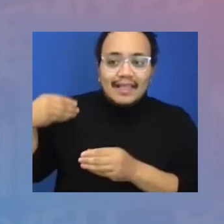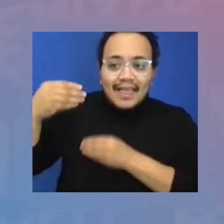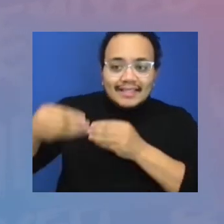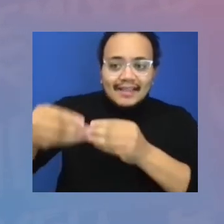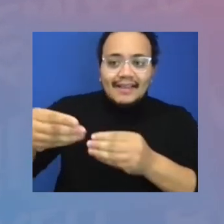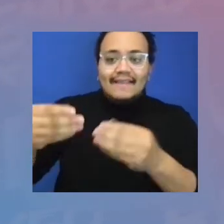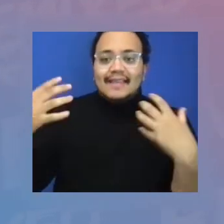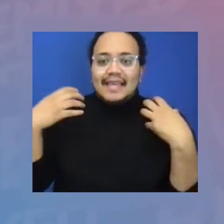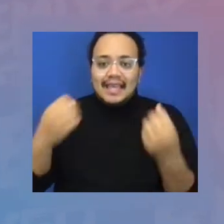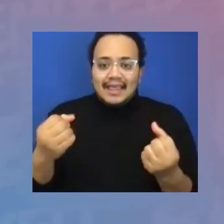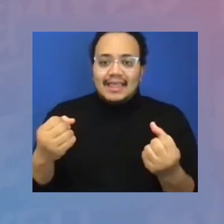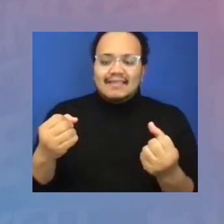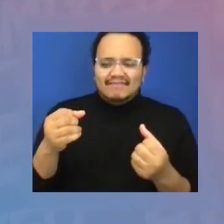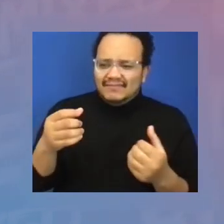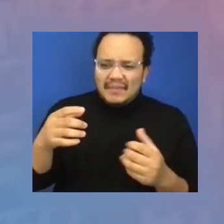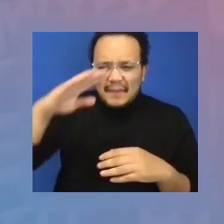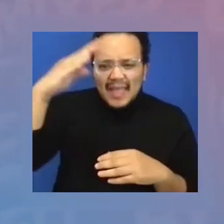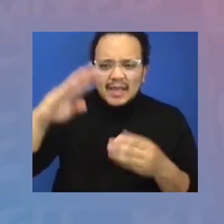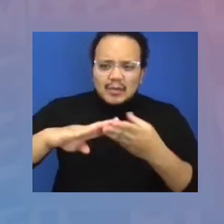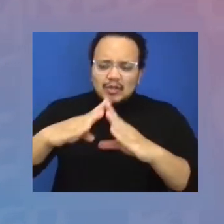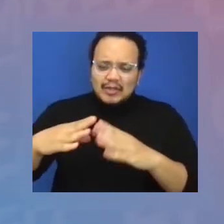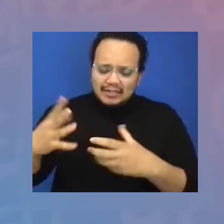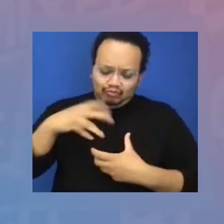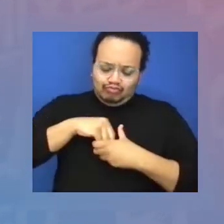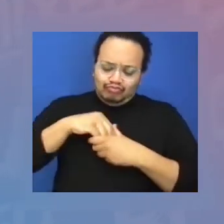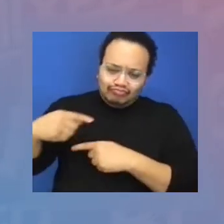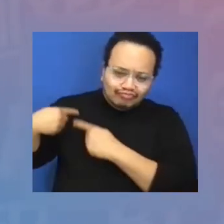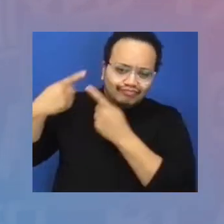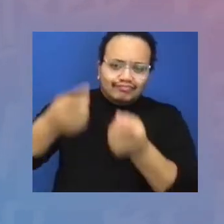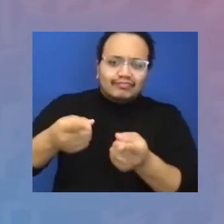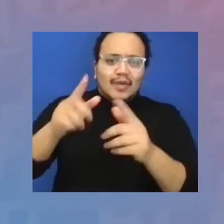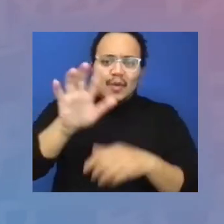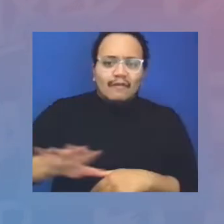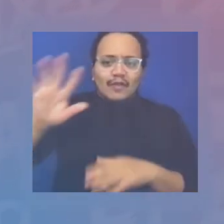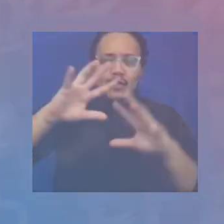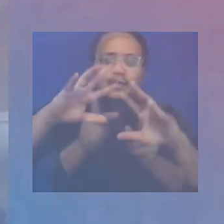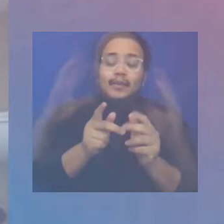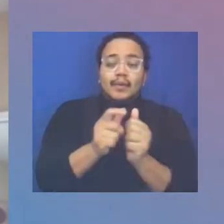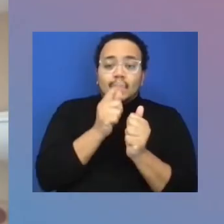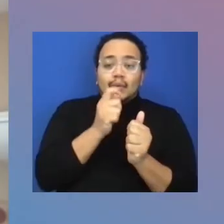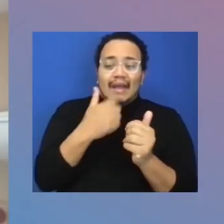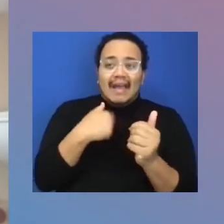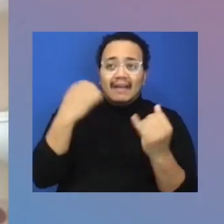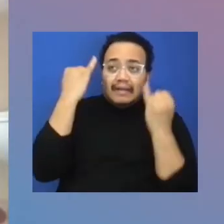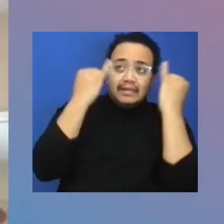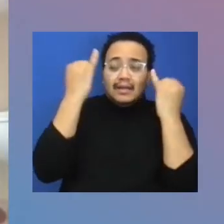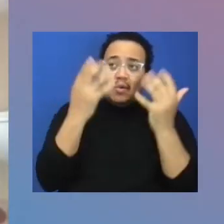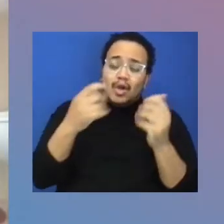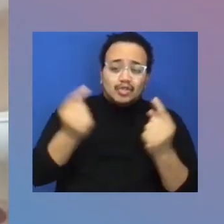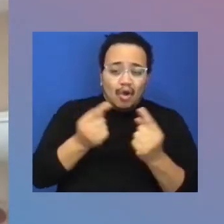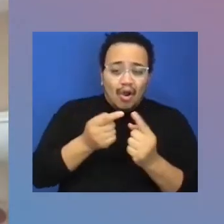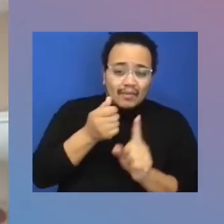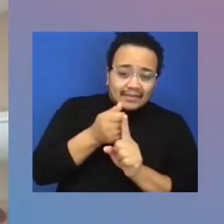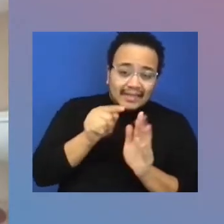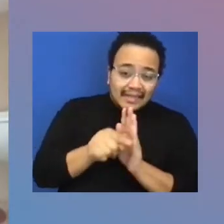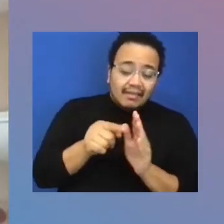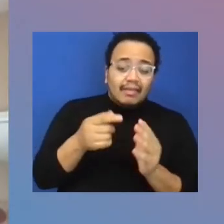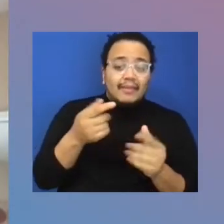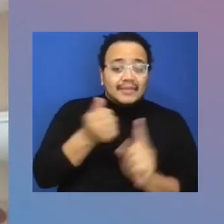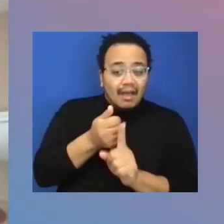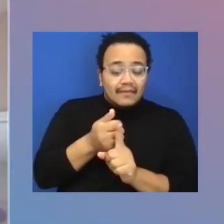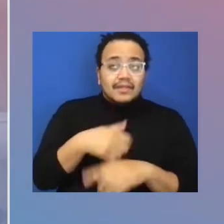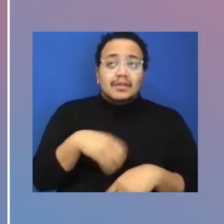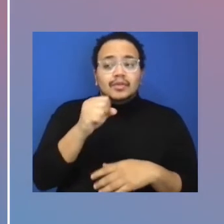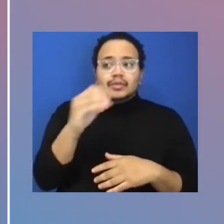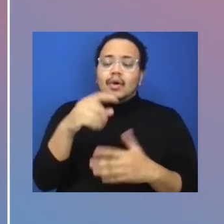continuation of the legacy of healing that Black communities have always had in this country and across the world. A lot of skills building, a lot of tools that